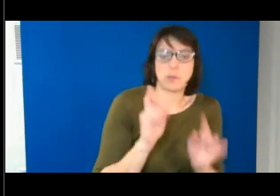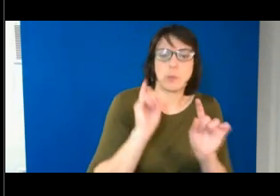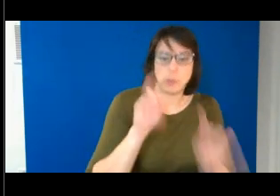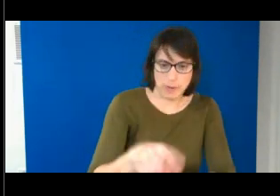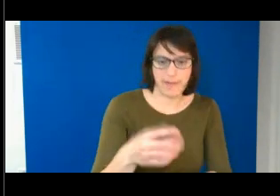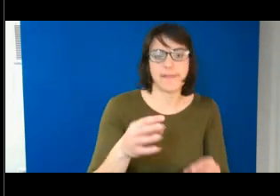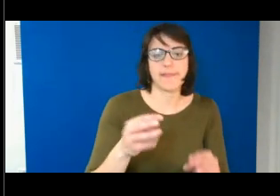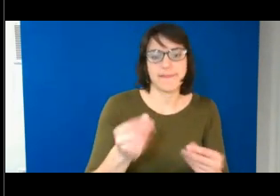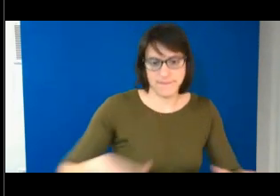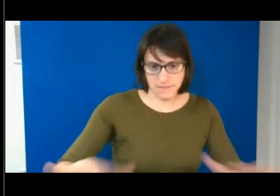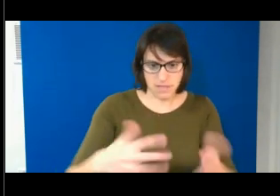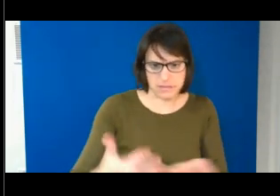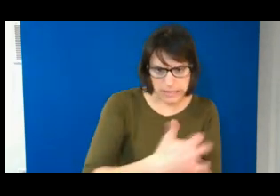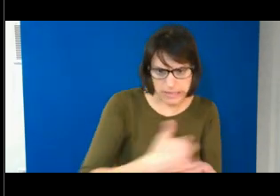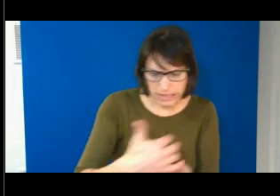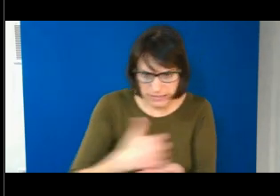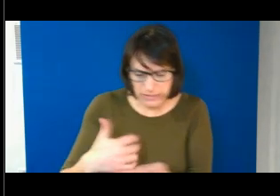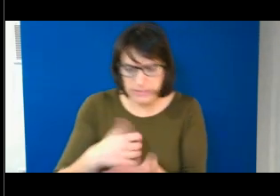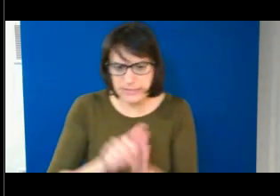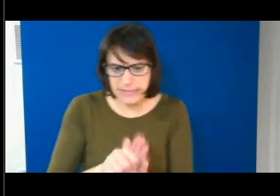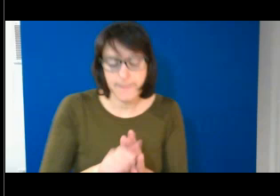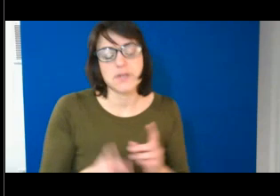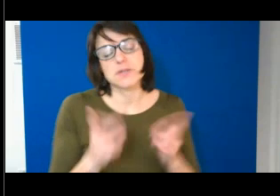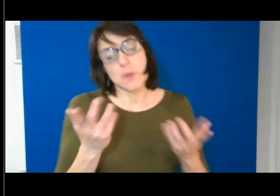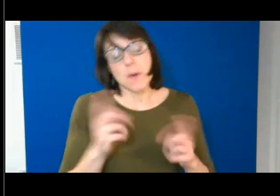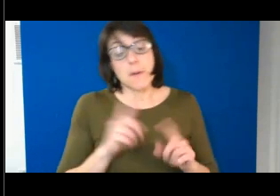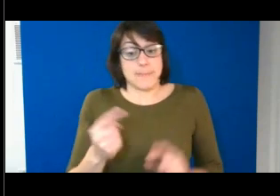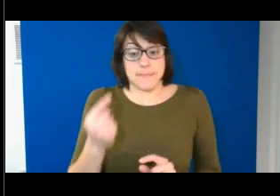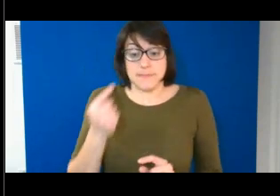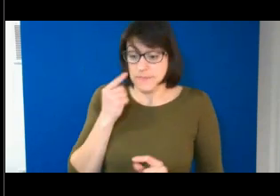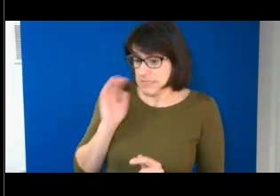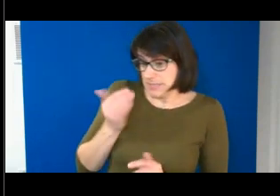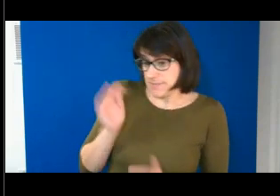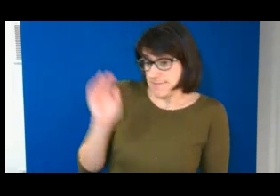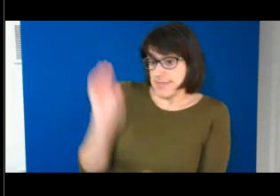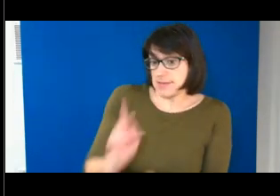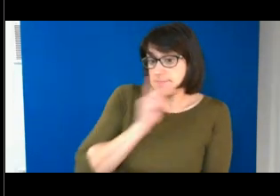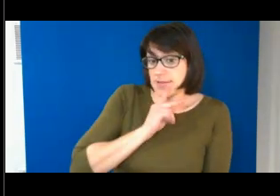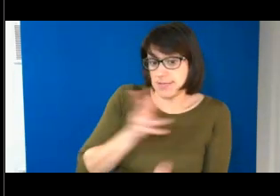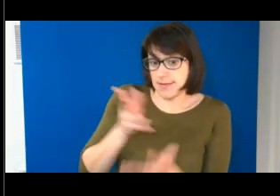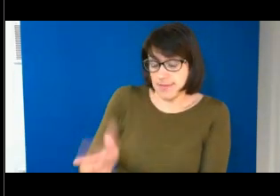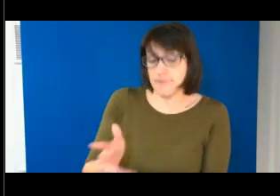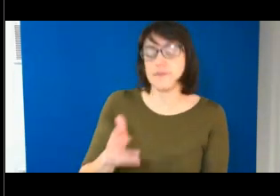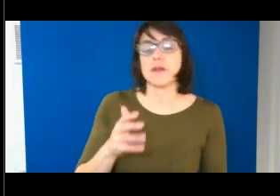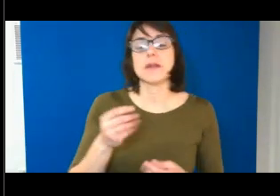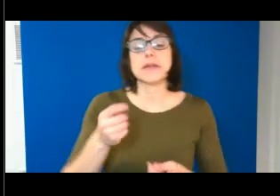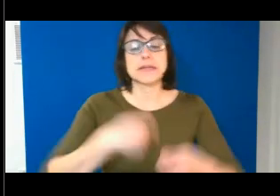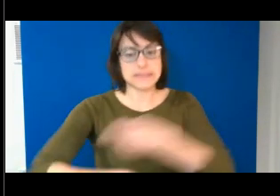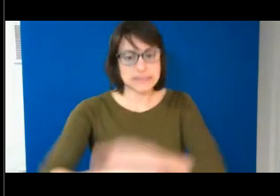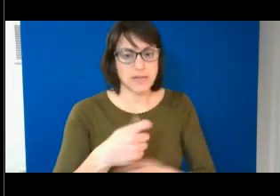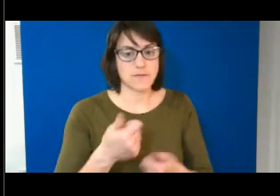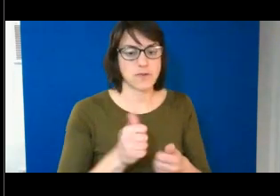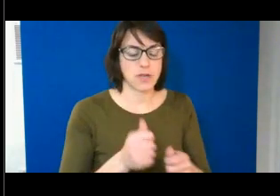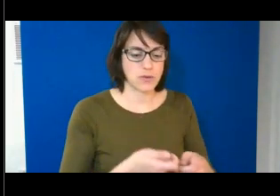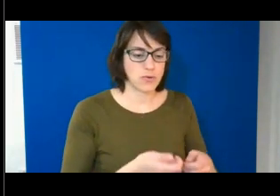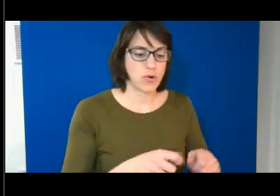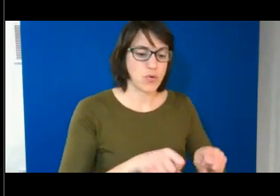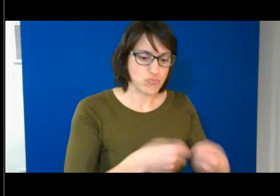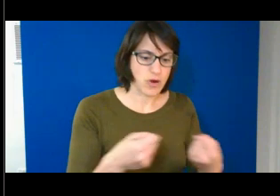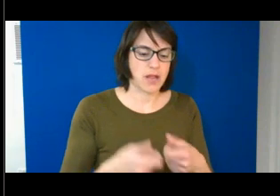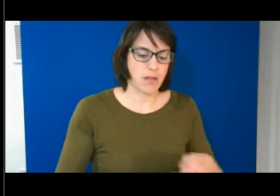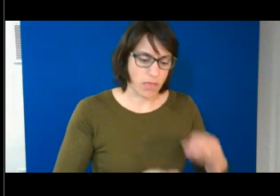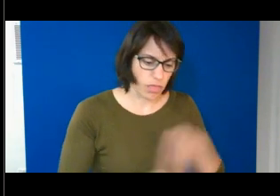plastic staying behind. And again, it's rather than breaking it at every point to try to take this piece out and another piece out, they take it all out at